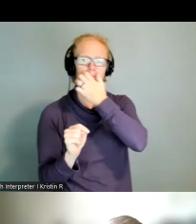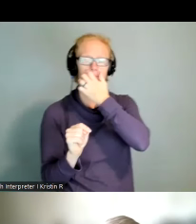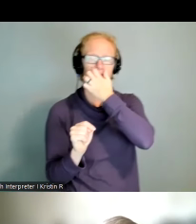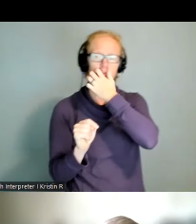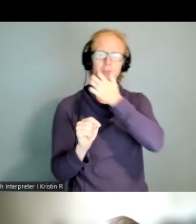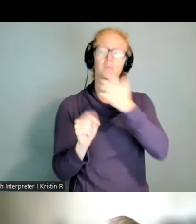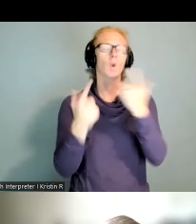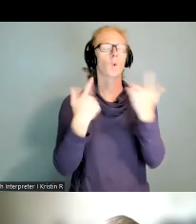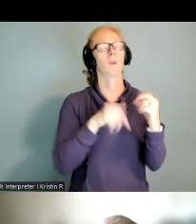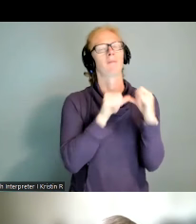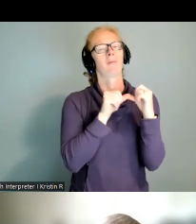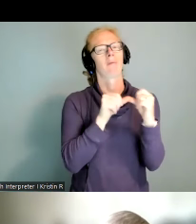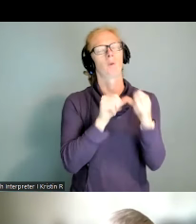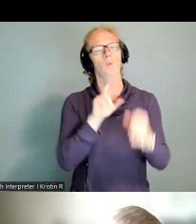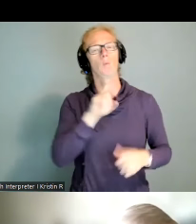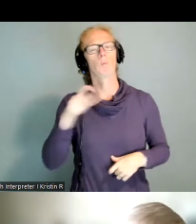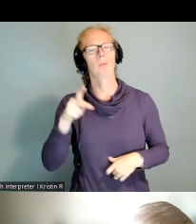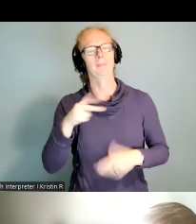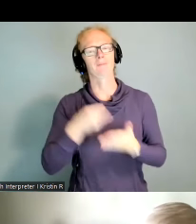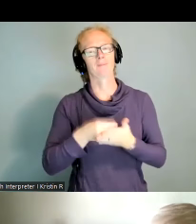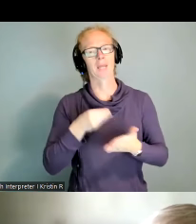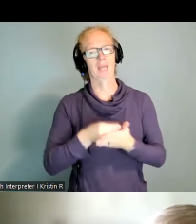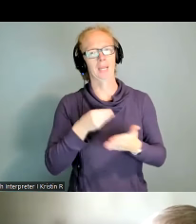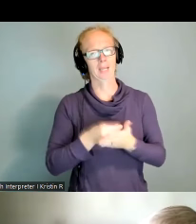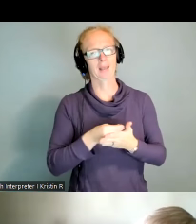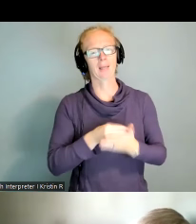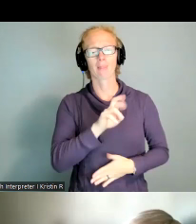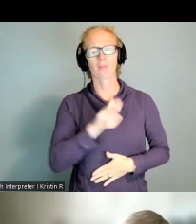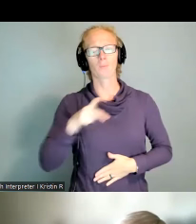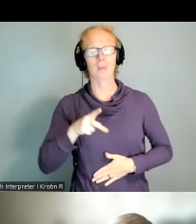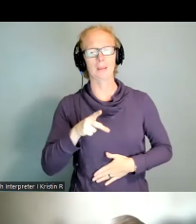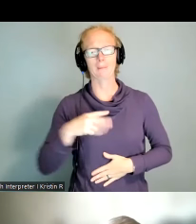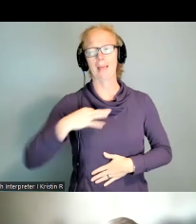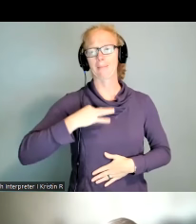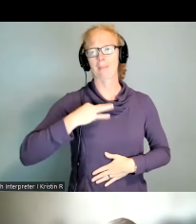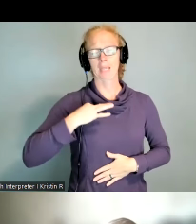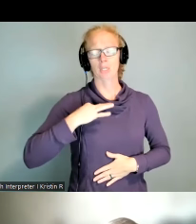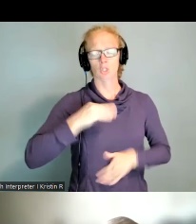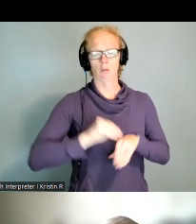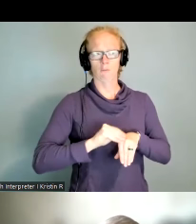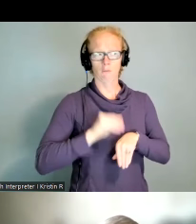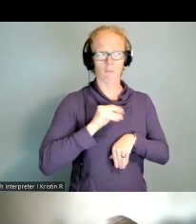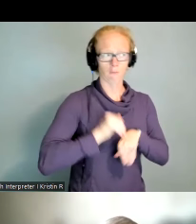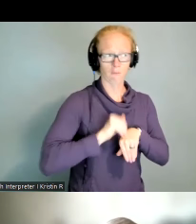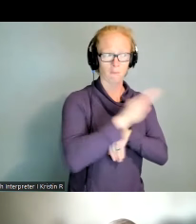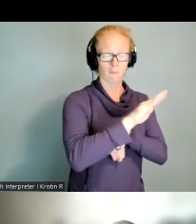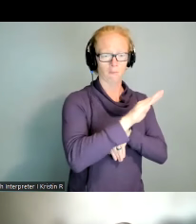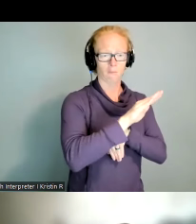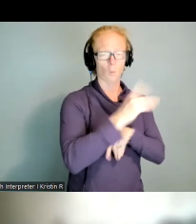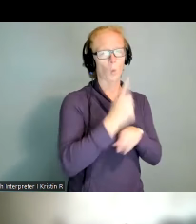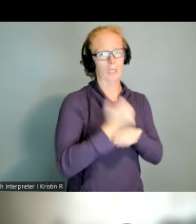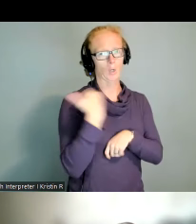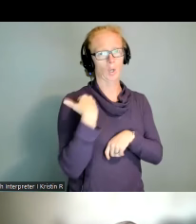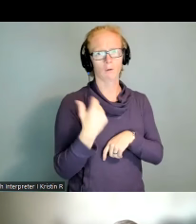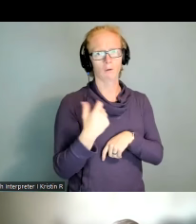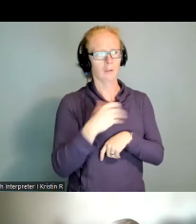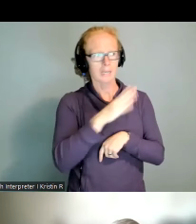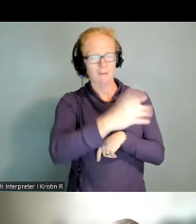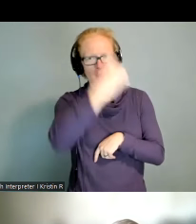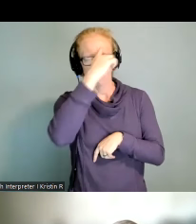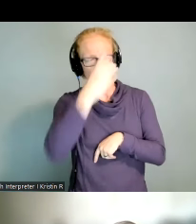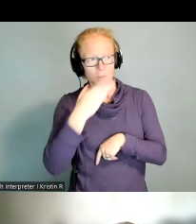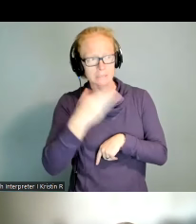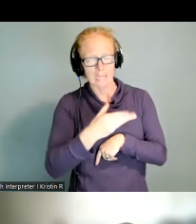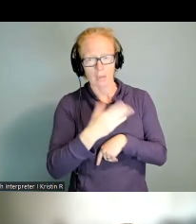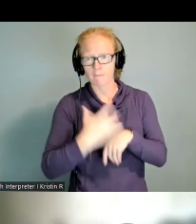retained through the REAP funding. We turned in the REAP application about a year ago, before we knew there was such a tool, and it ended up